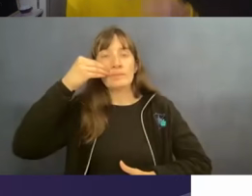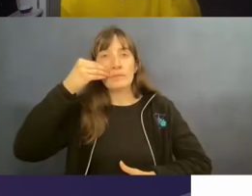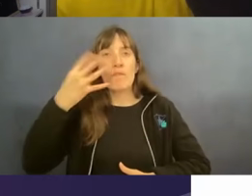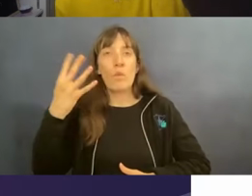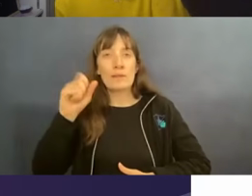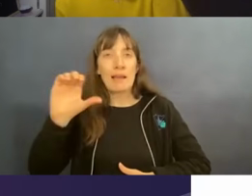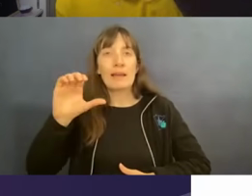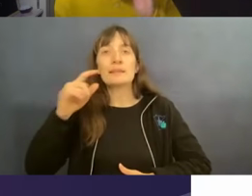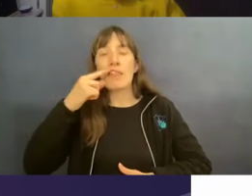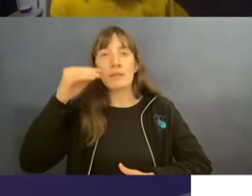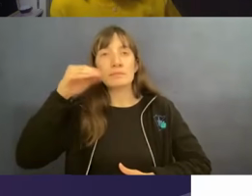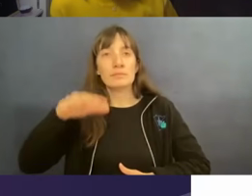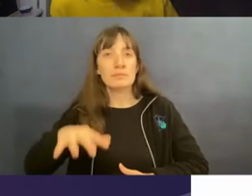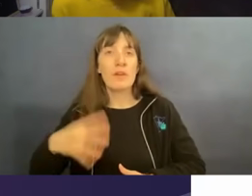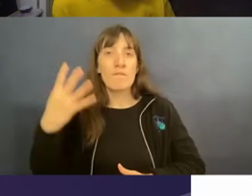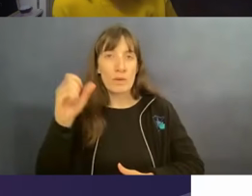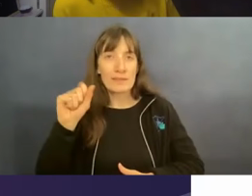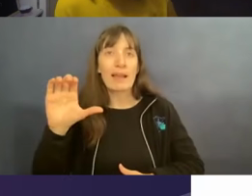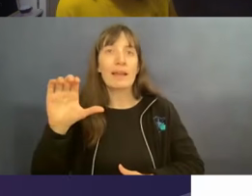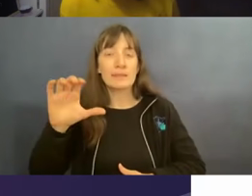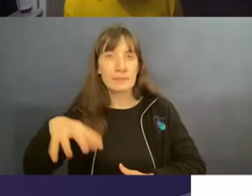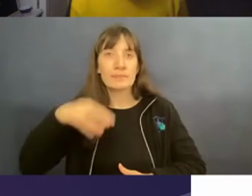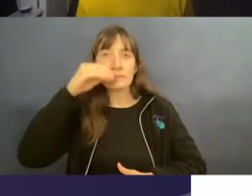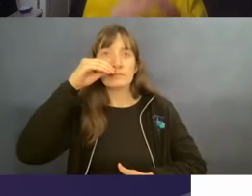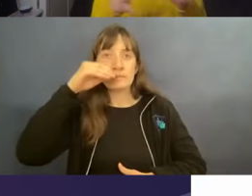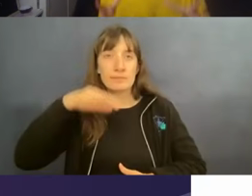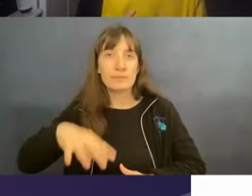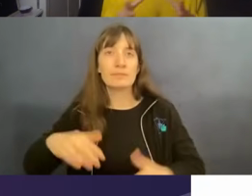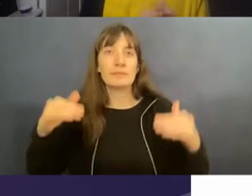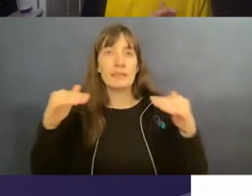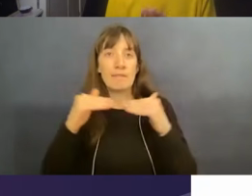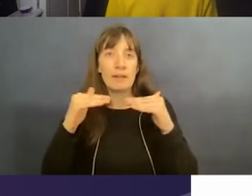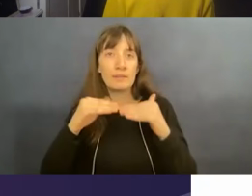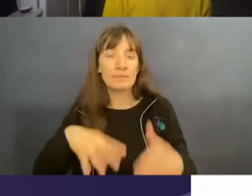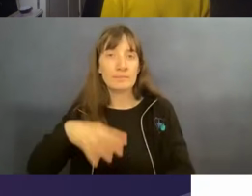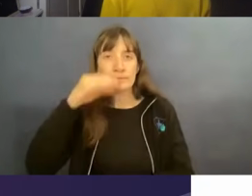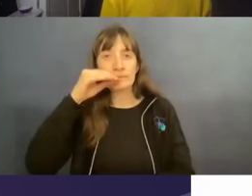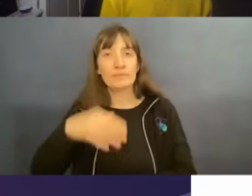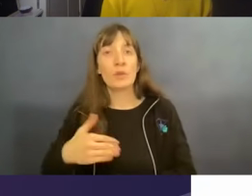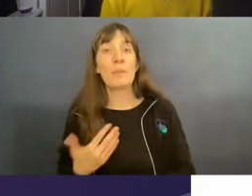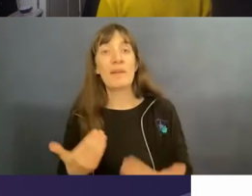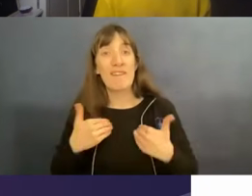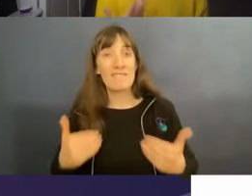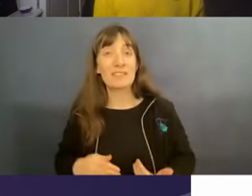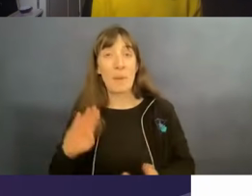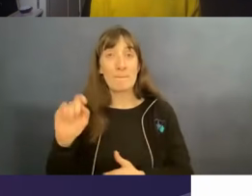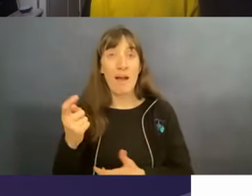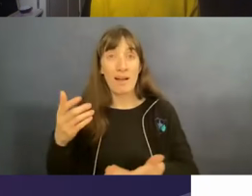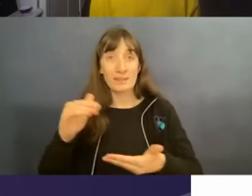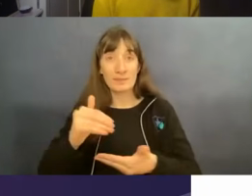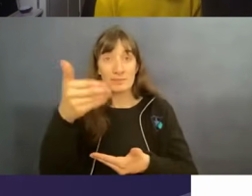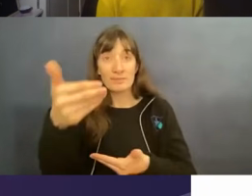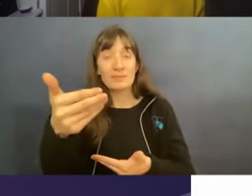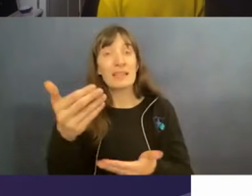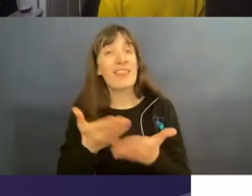for 4, etc. Maybe you make a mindfulness box. So like a physical box of something that you can do of like, these are things that are